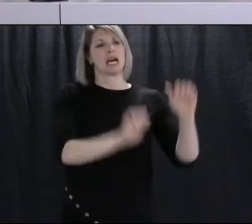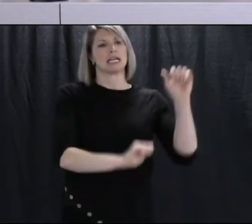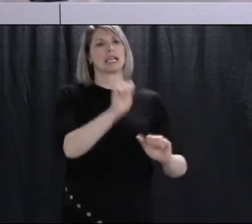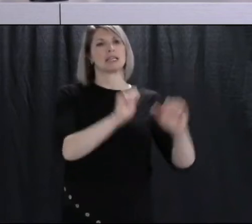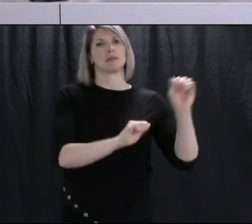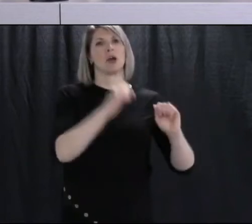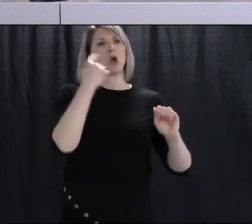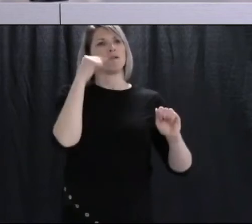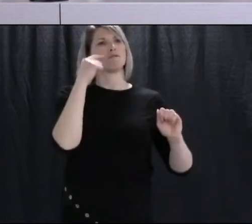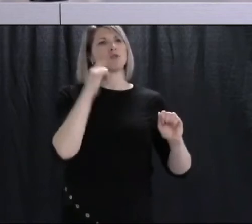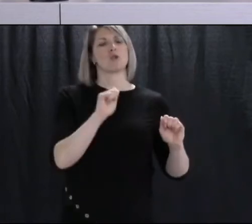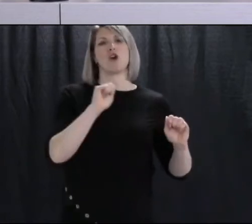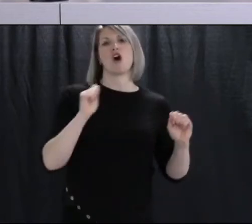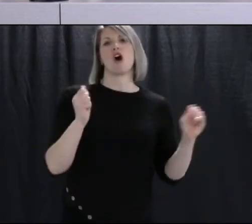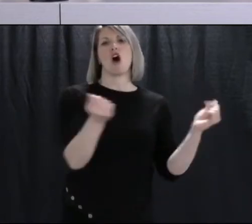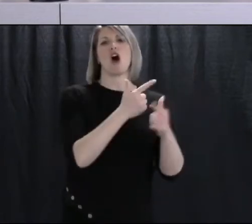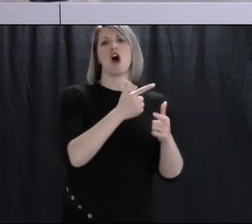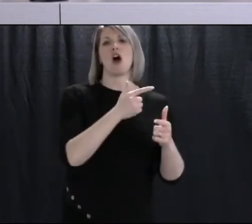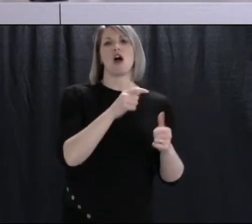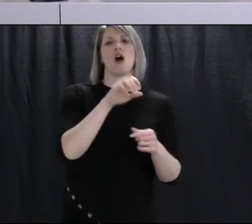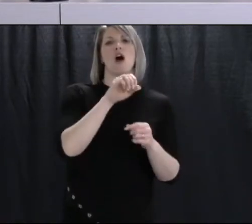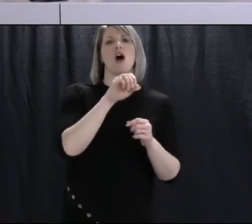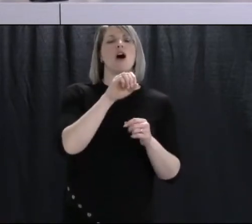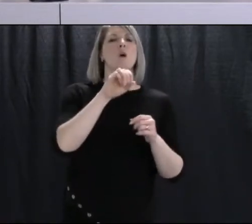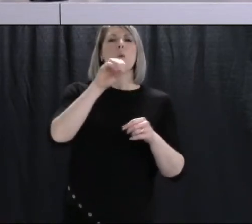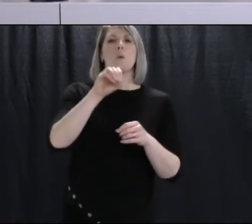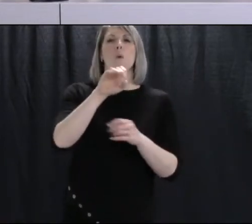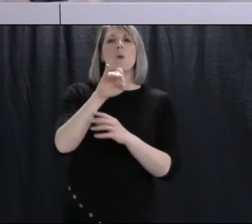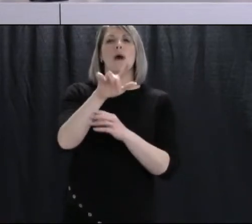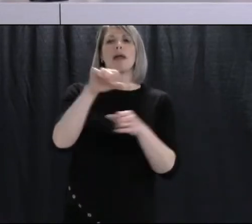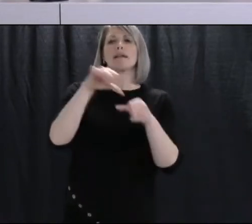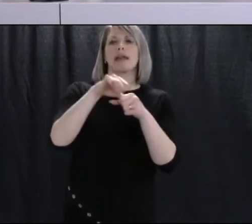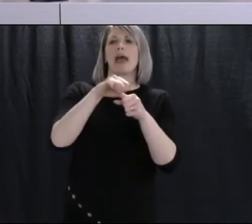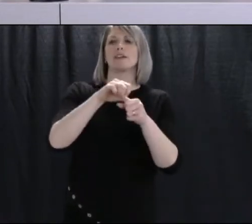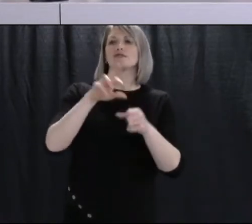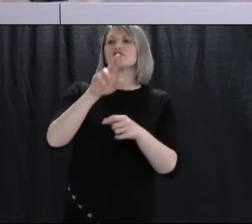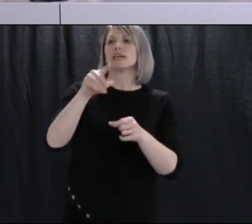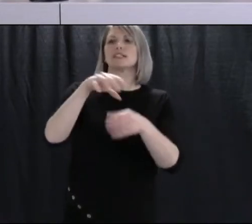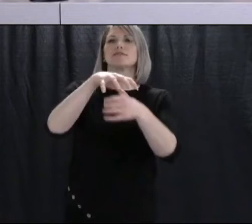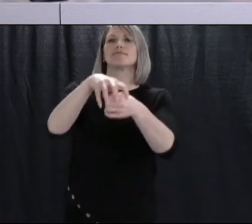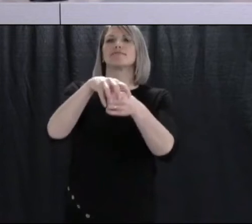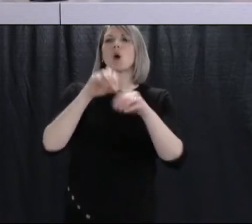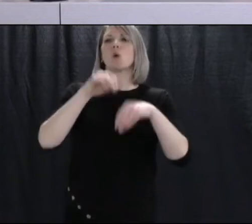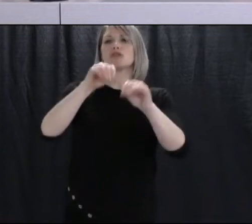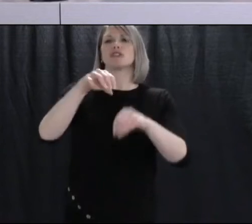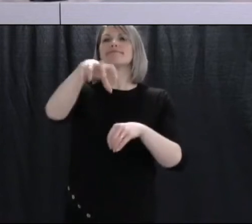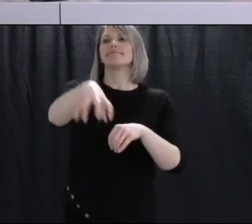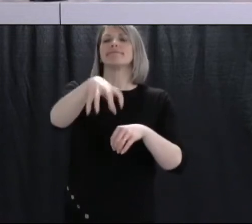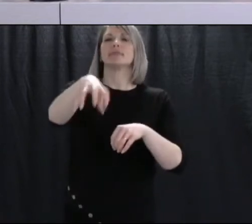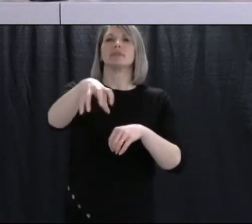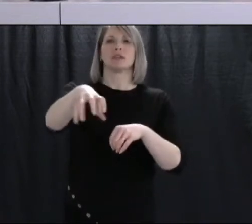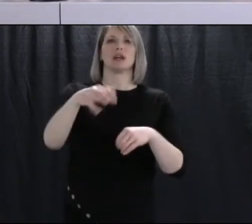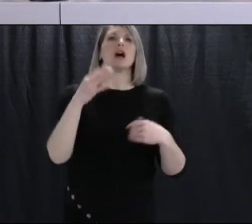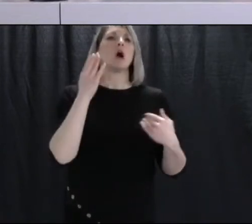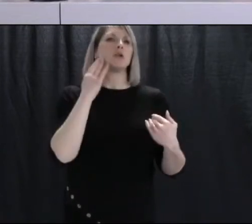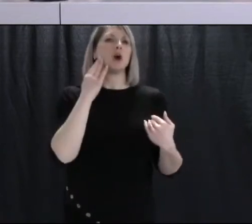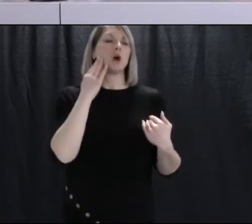all offshore oil and gas exploratory drilling. They are not suspending those consultations even